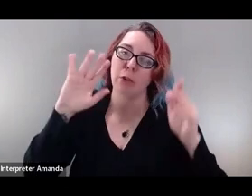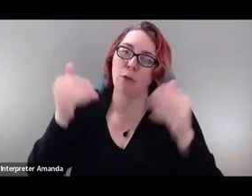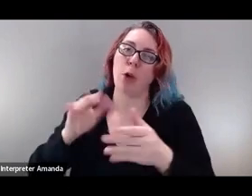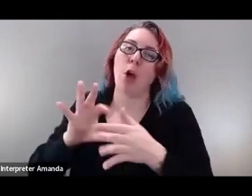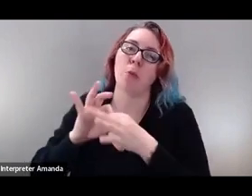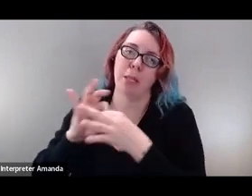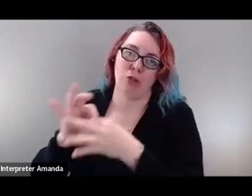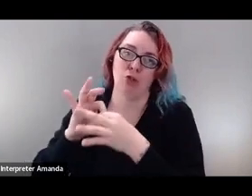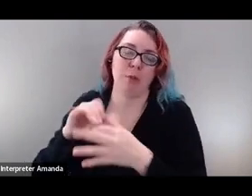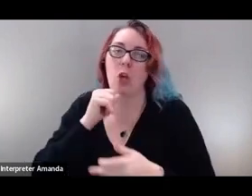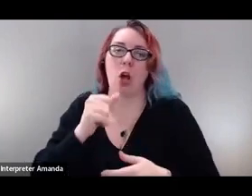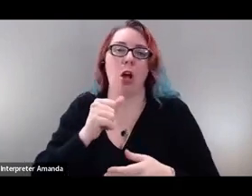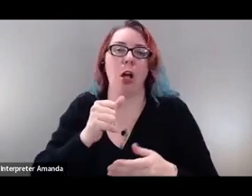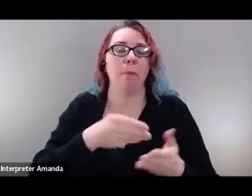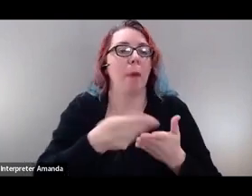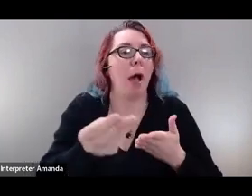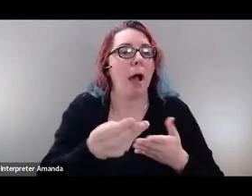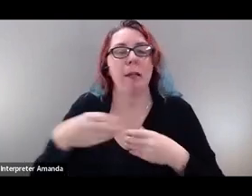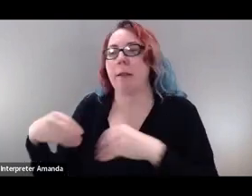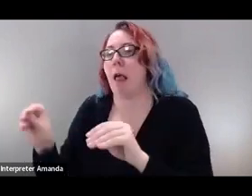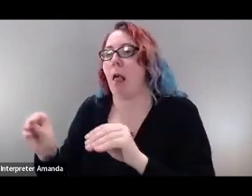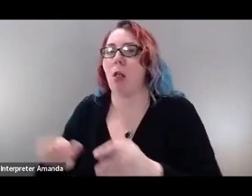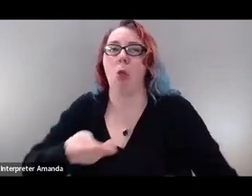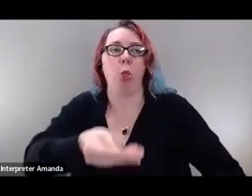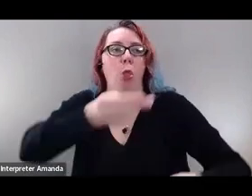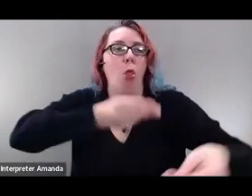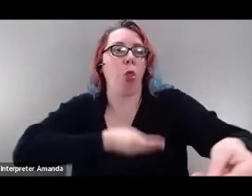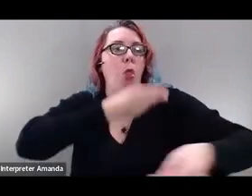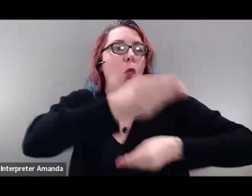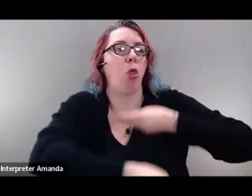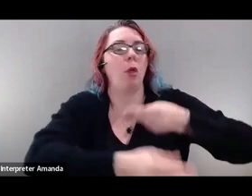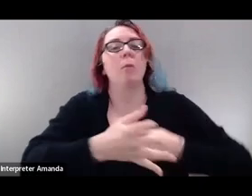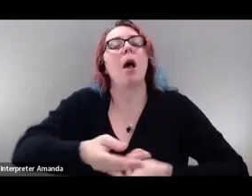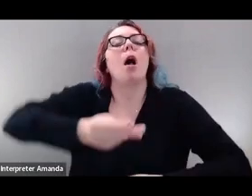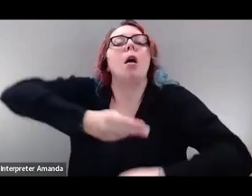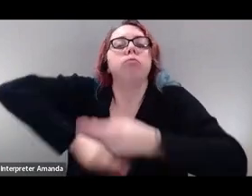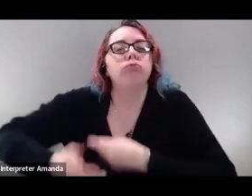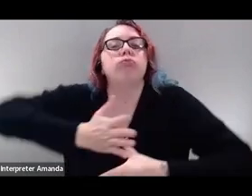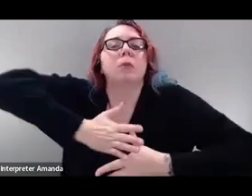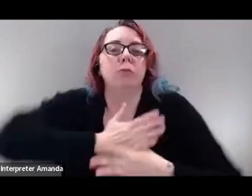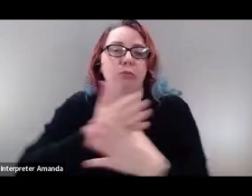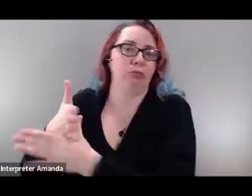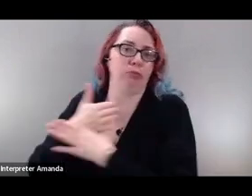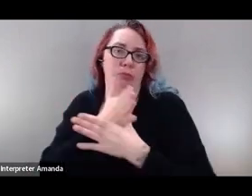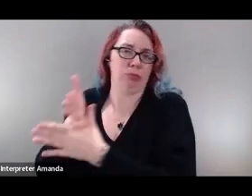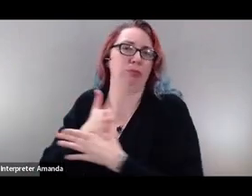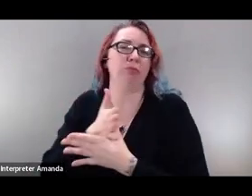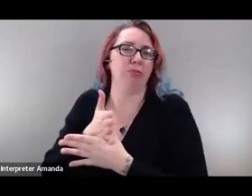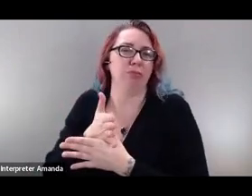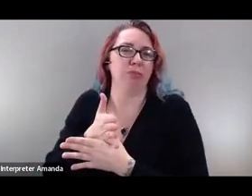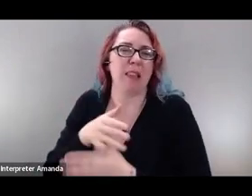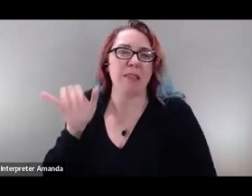how that relates to care and having our relationships grounded in care and accountability and that